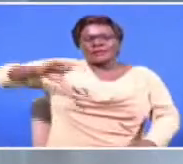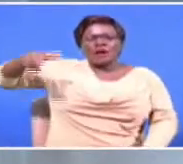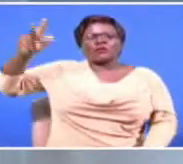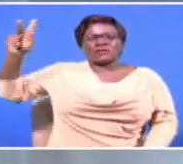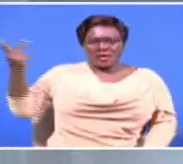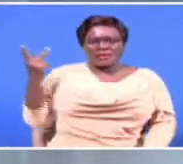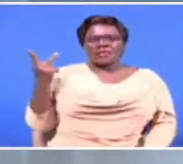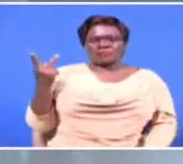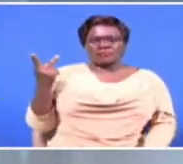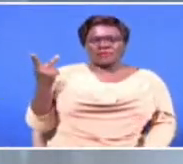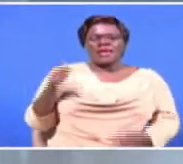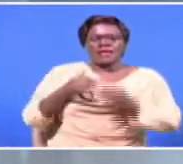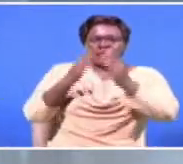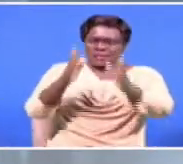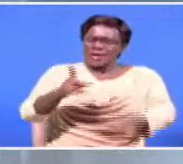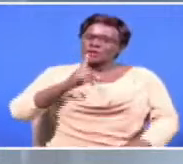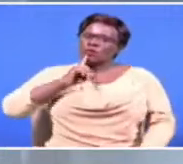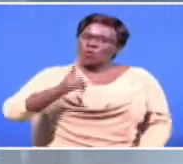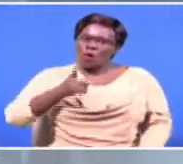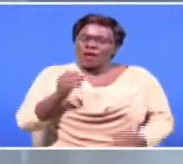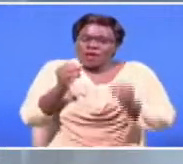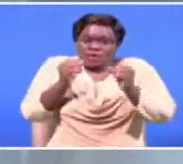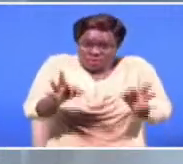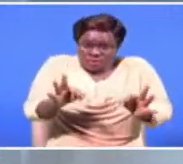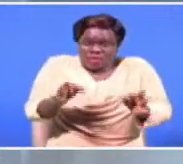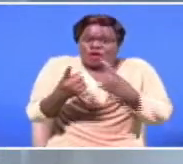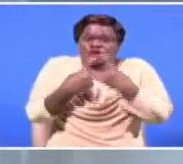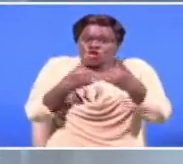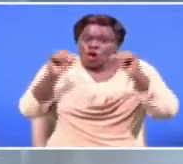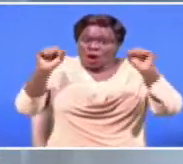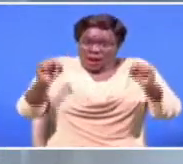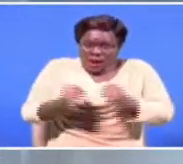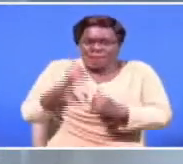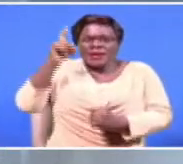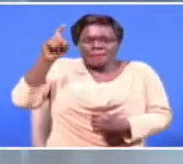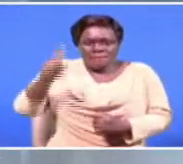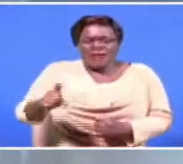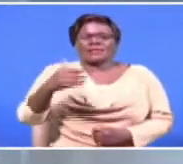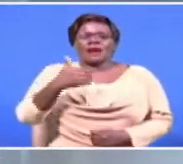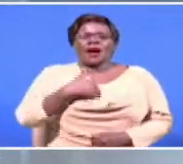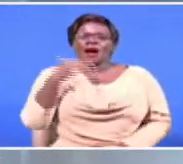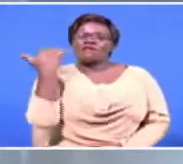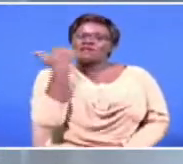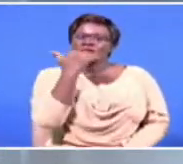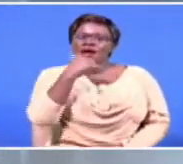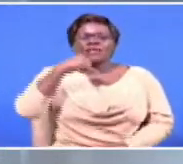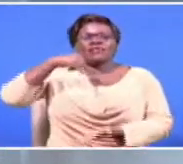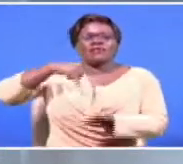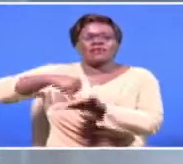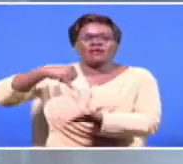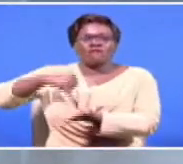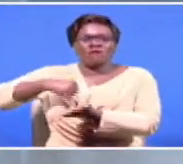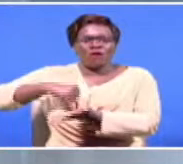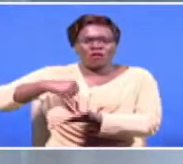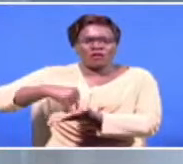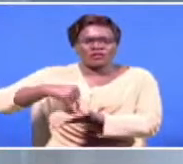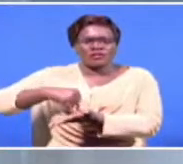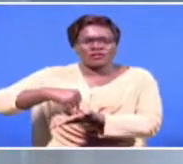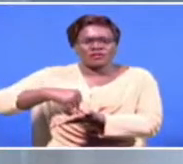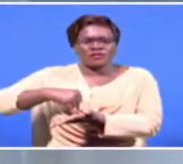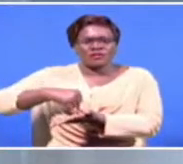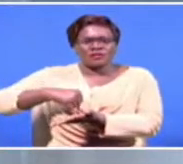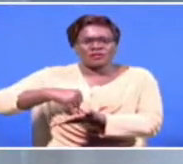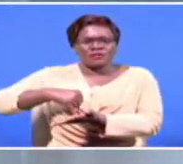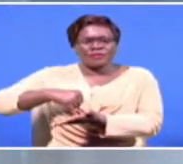Kenya region. The leaders are warning that if the talks are to be done, Deputy President Rigathi Gachagua must be on the dialogue